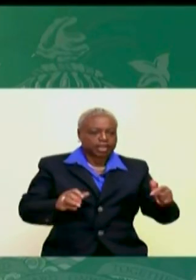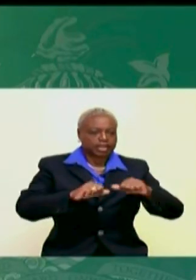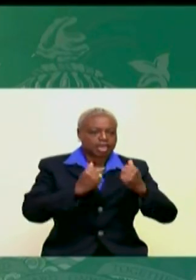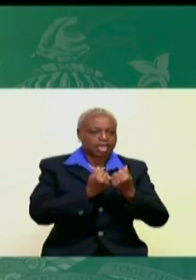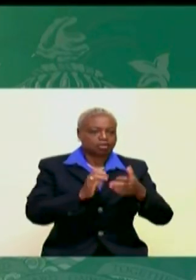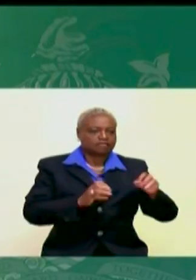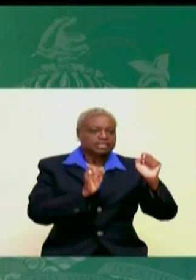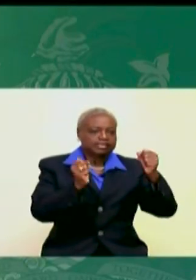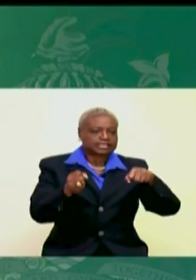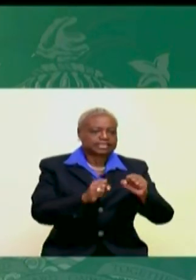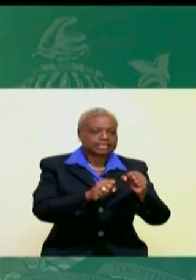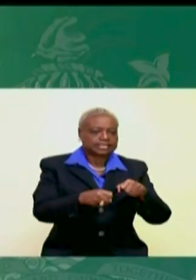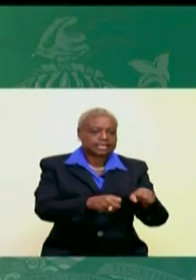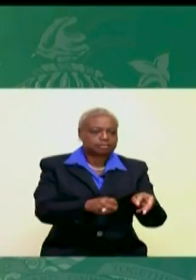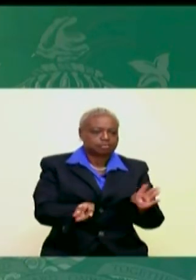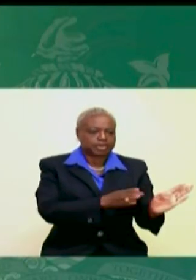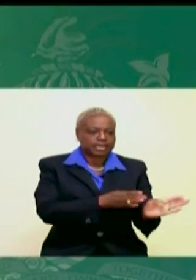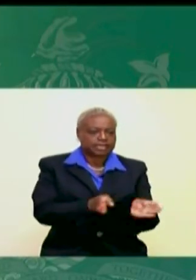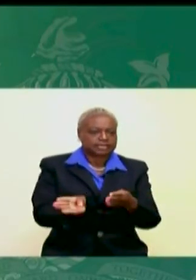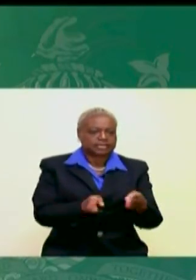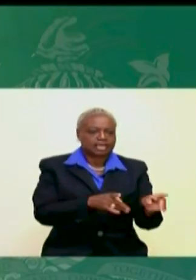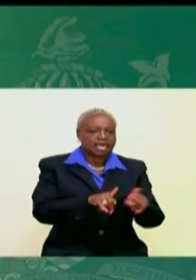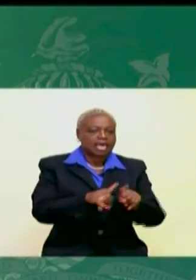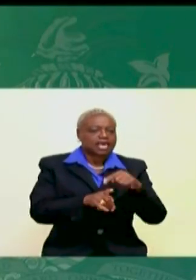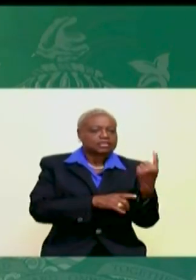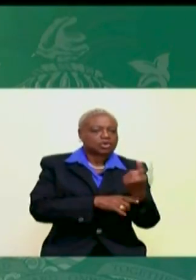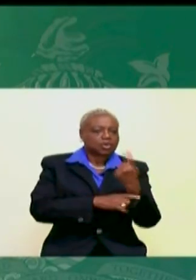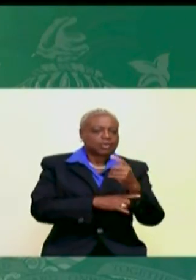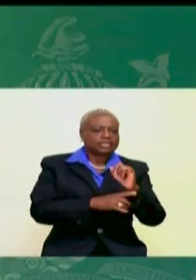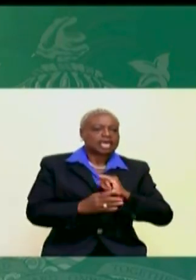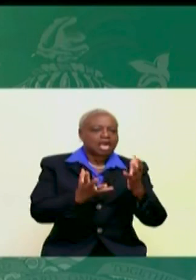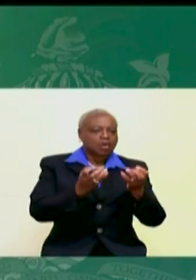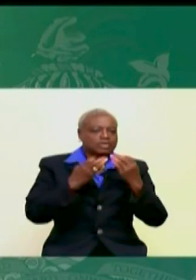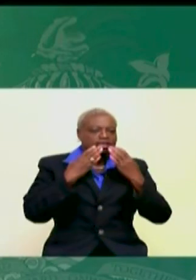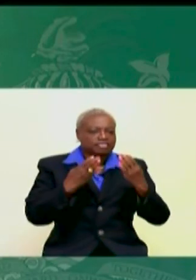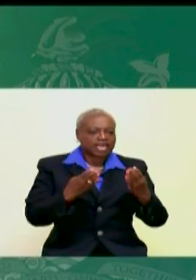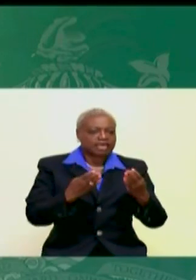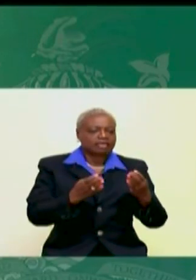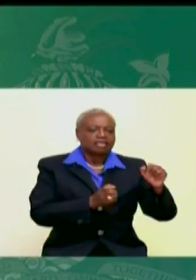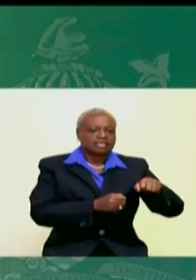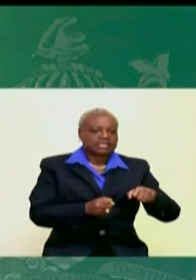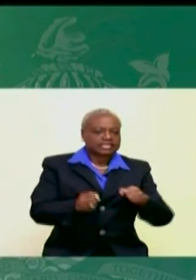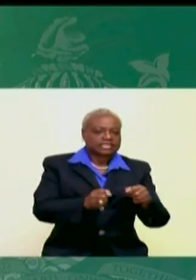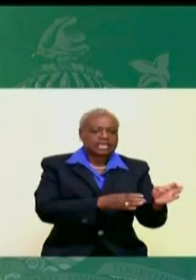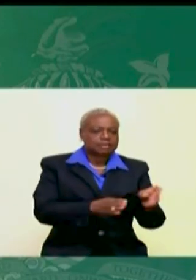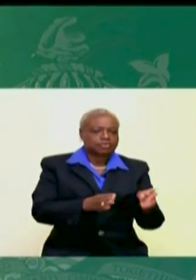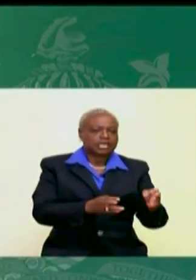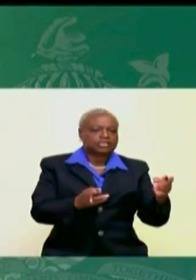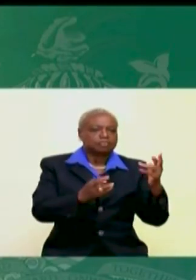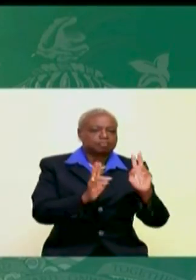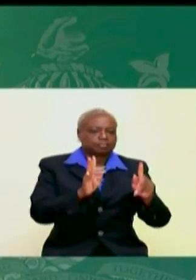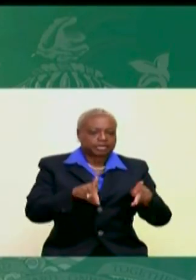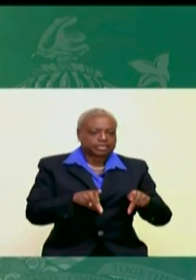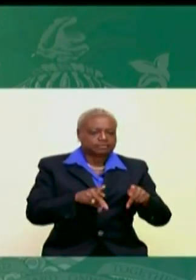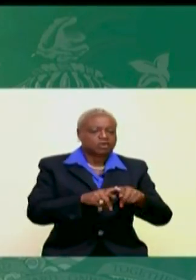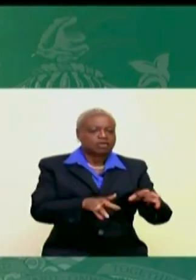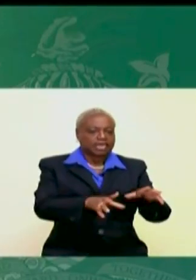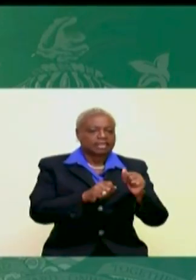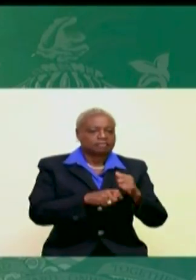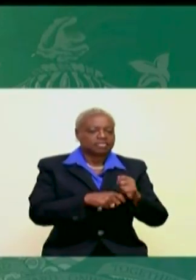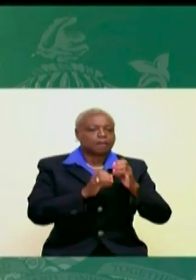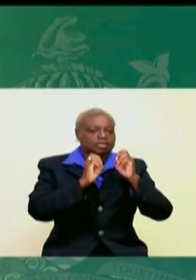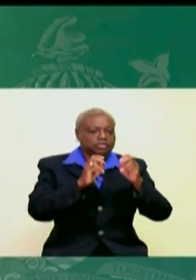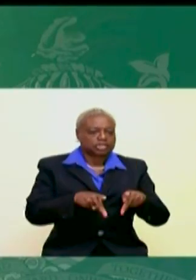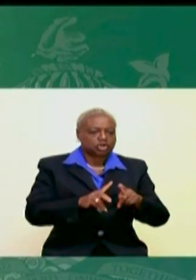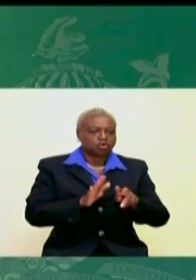of Seabreeze. As always, I want to thank the Seabreeze residents for affording me this opportunity to